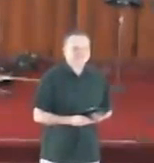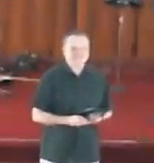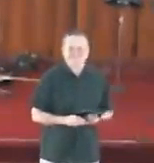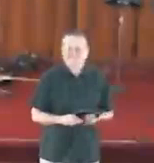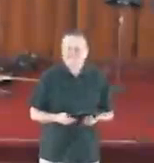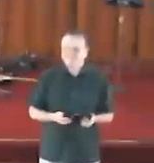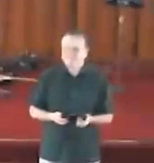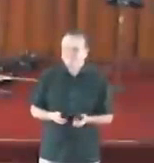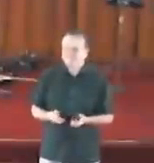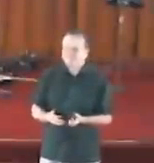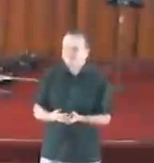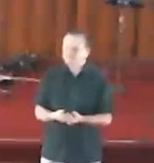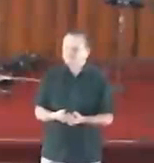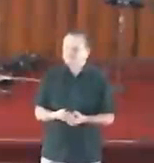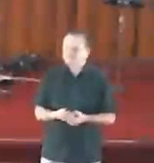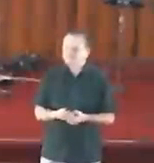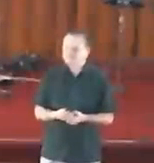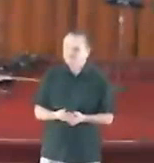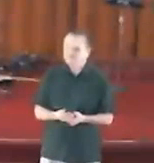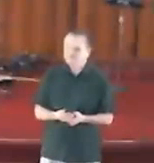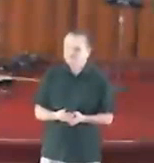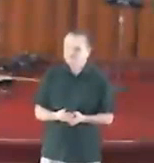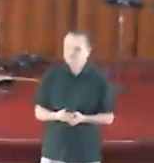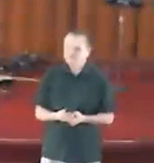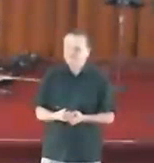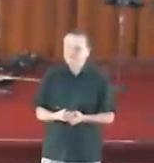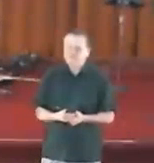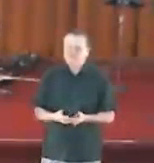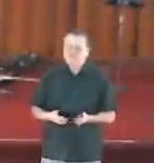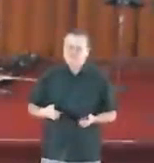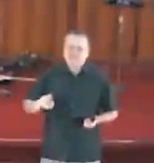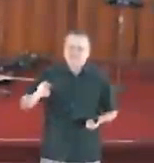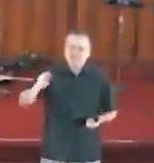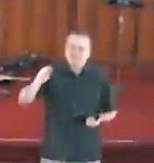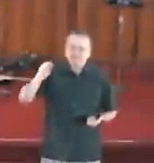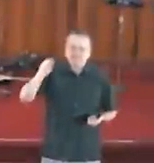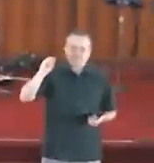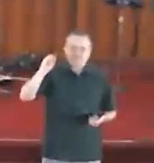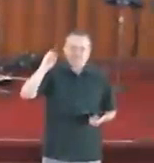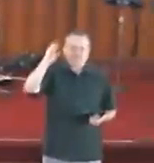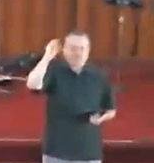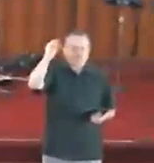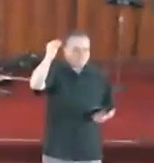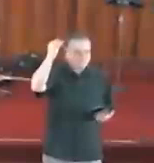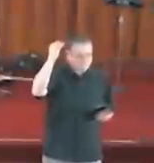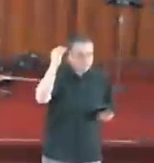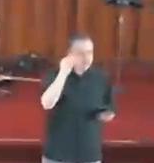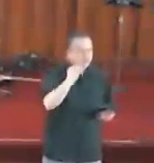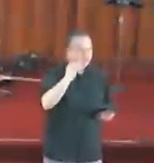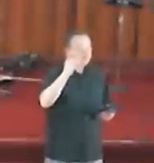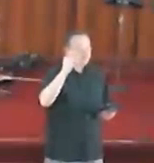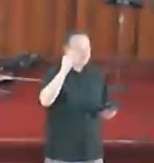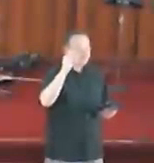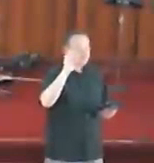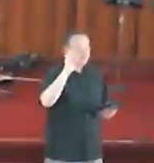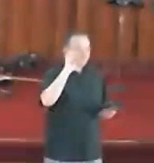But he wasn't there the day of Pentecost, and it's interesting to think about that. Y él recibió